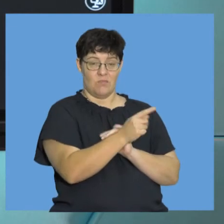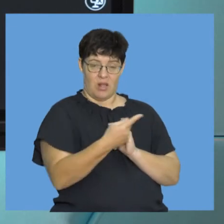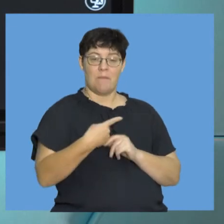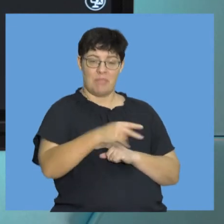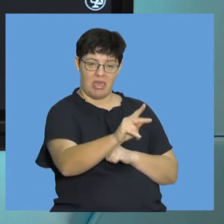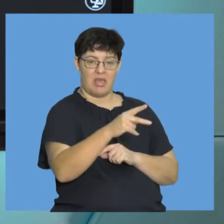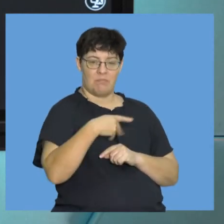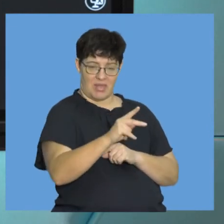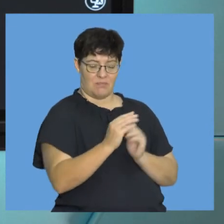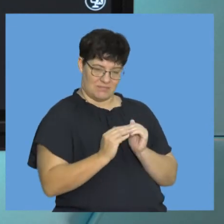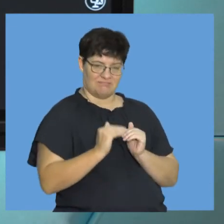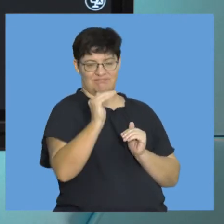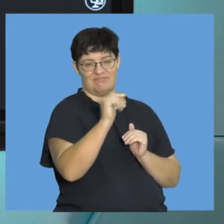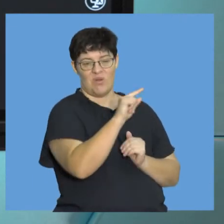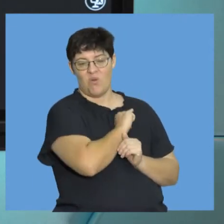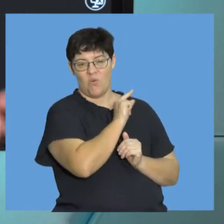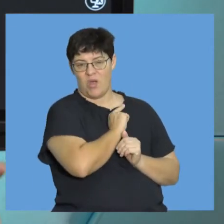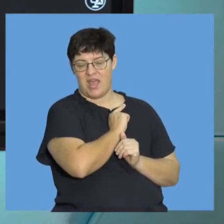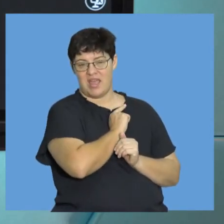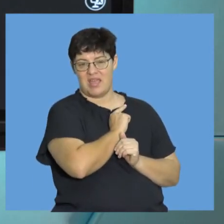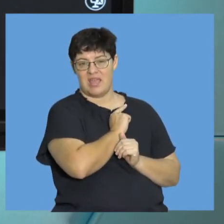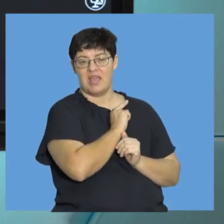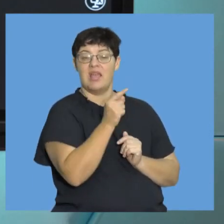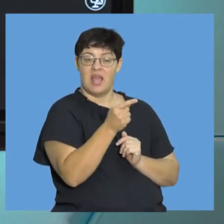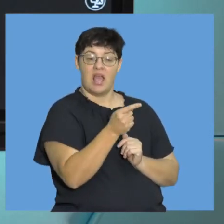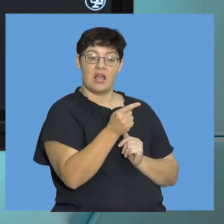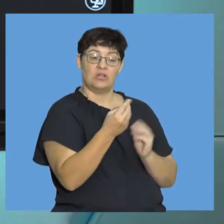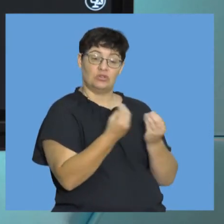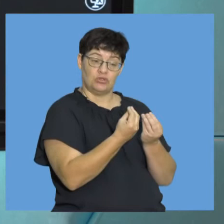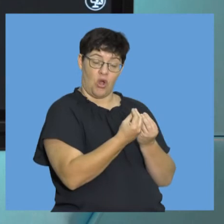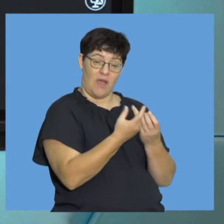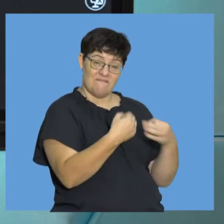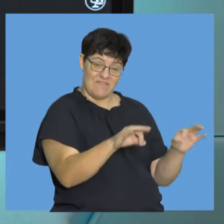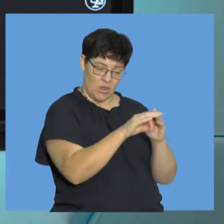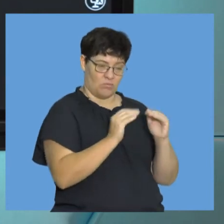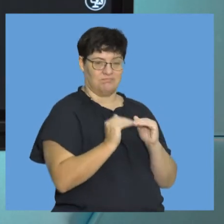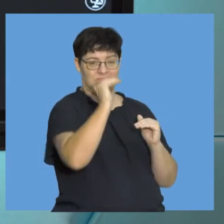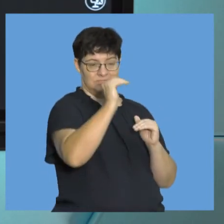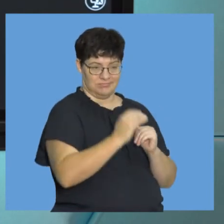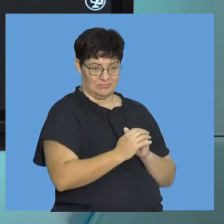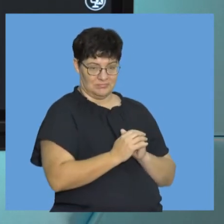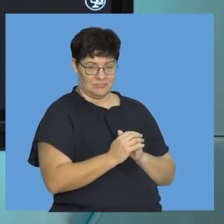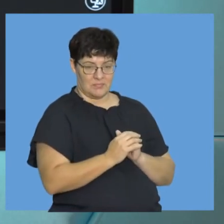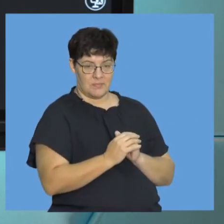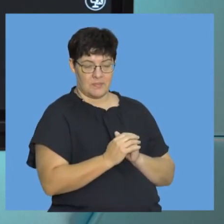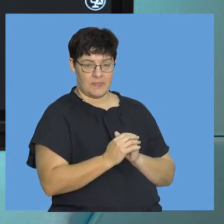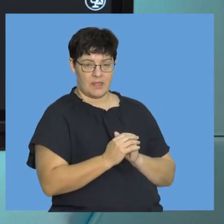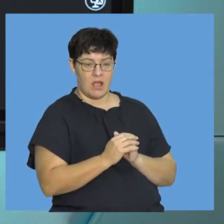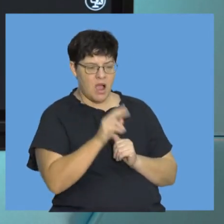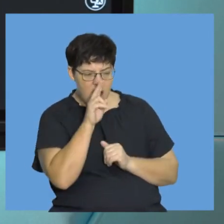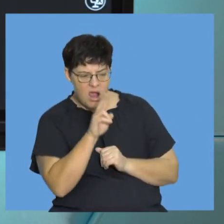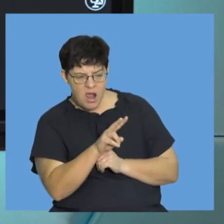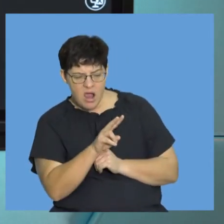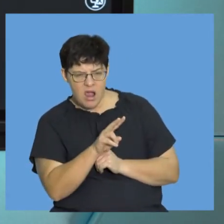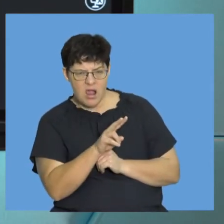will also increase because the value of the stock is increased. That's not all. When you're looking at that stock, you're also looking